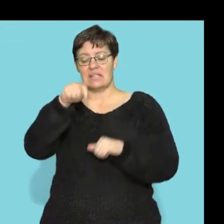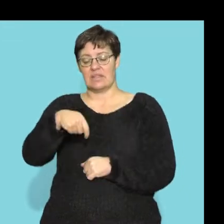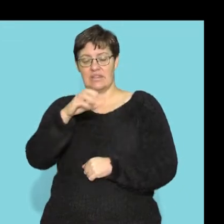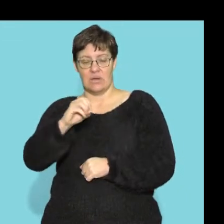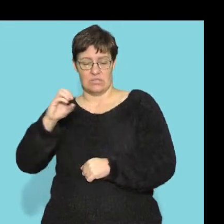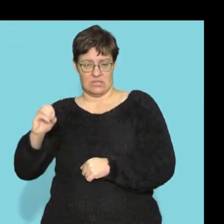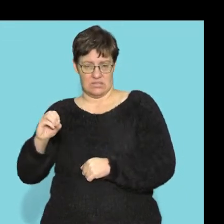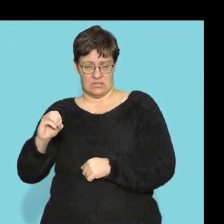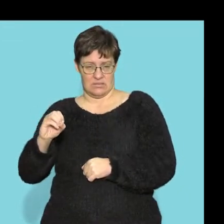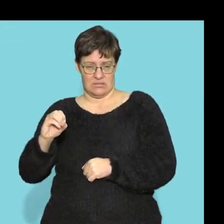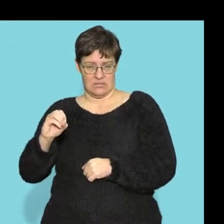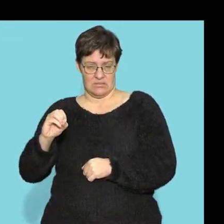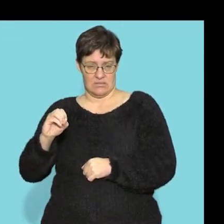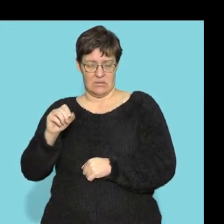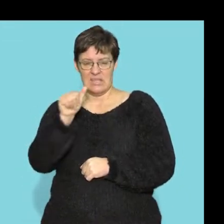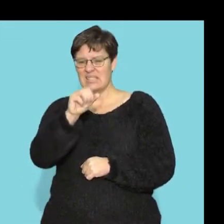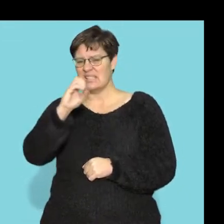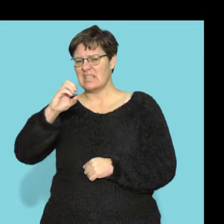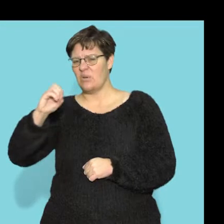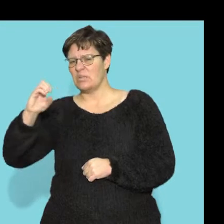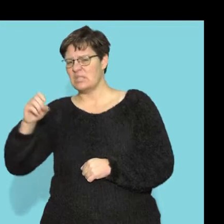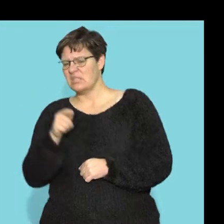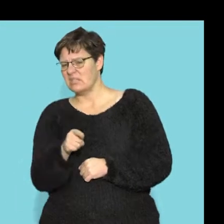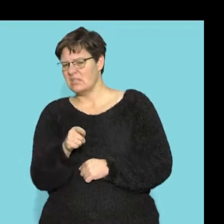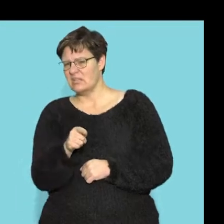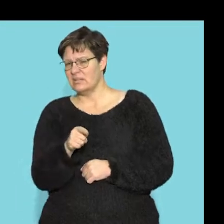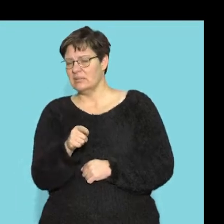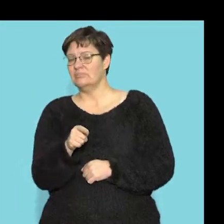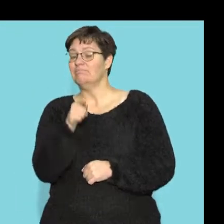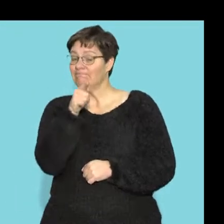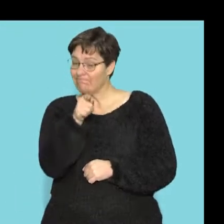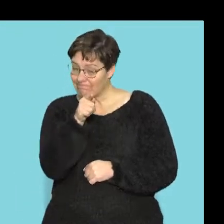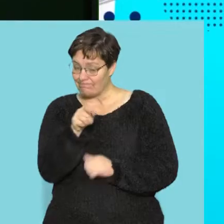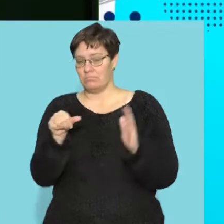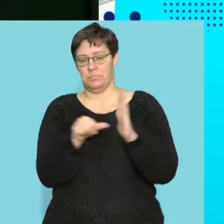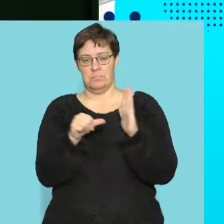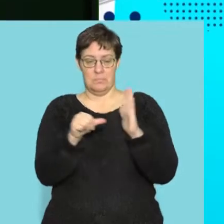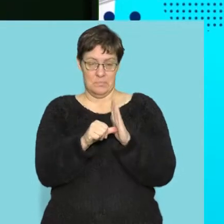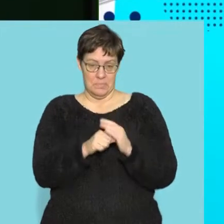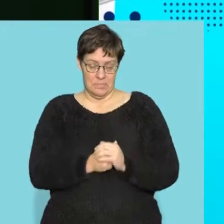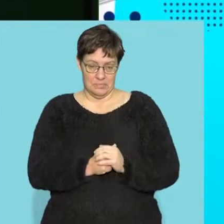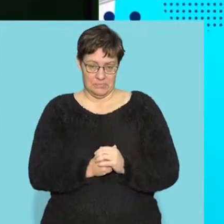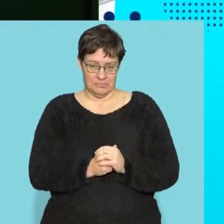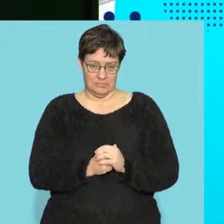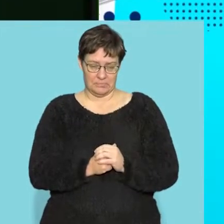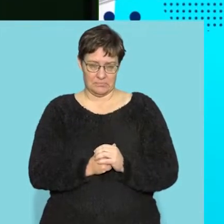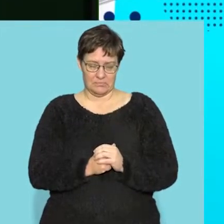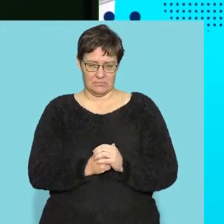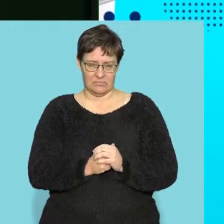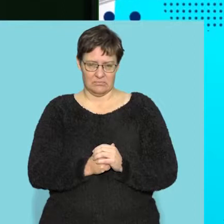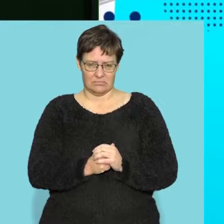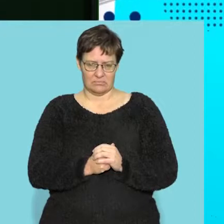6,000. Now this is the critical part. Which figure do